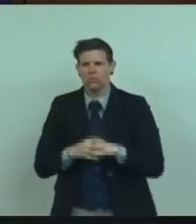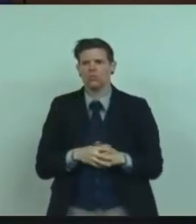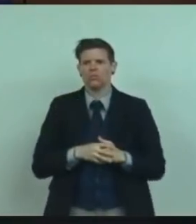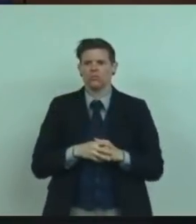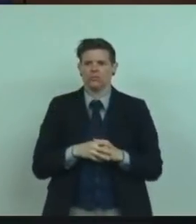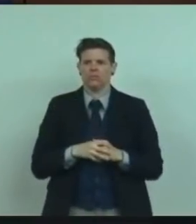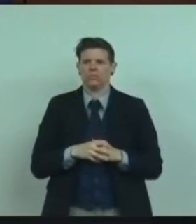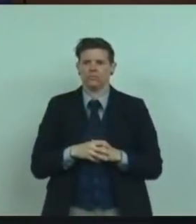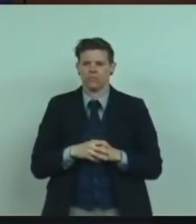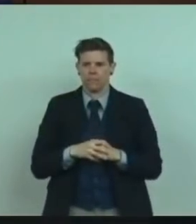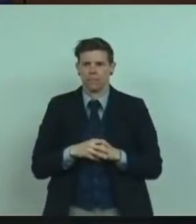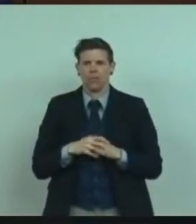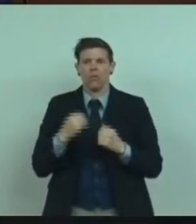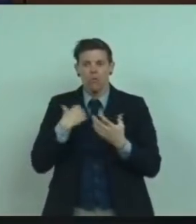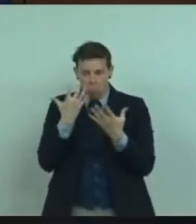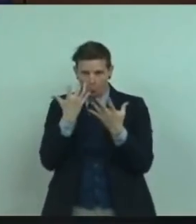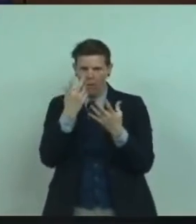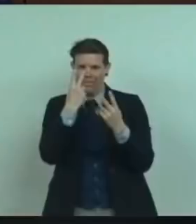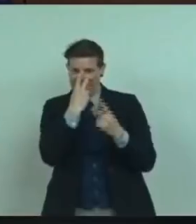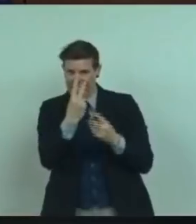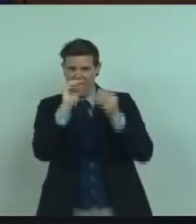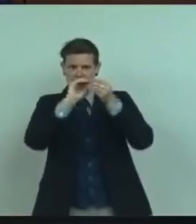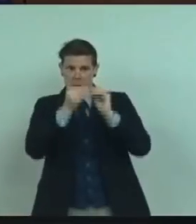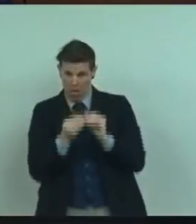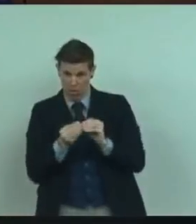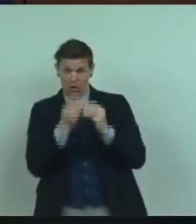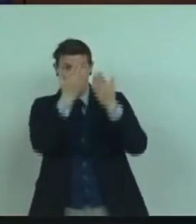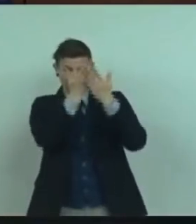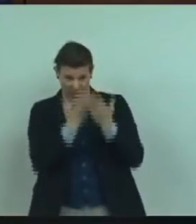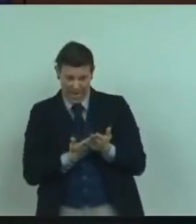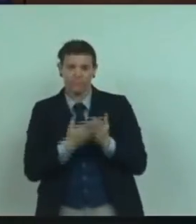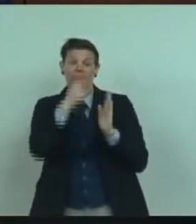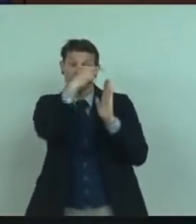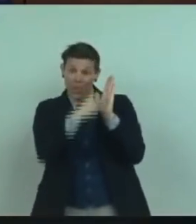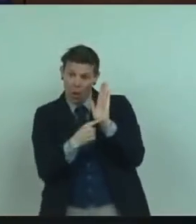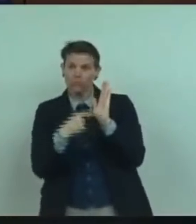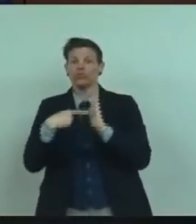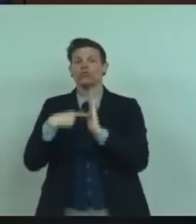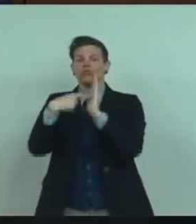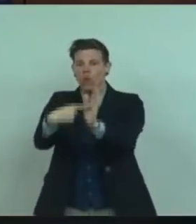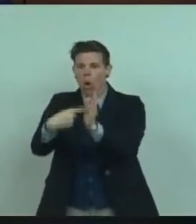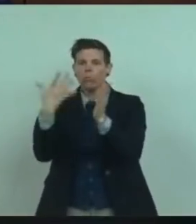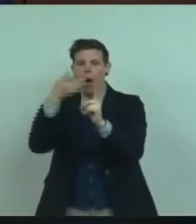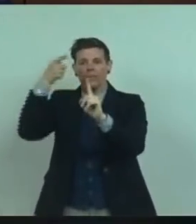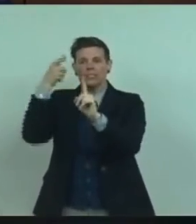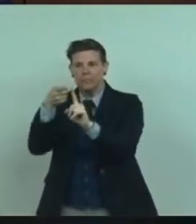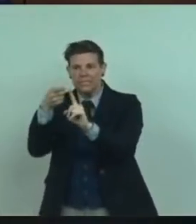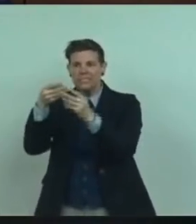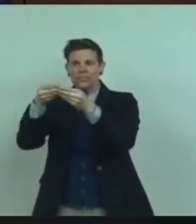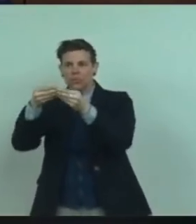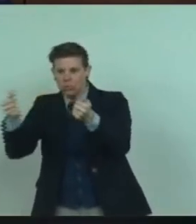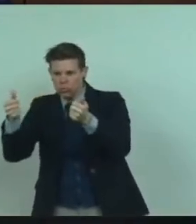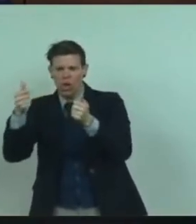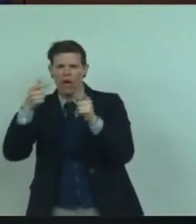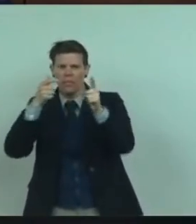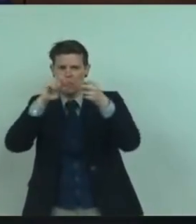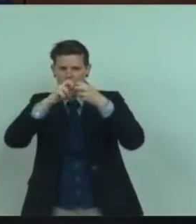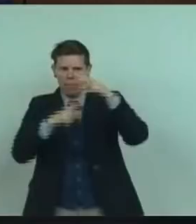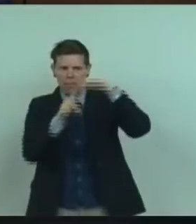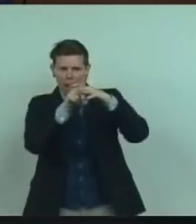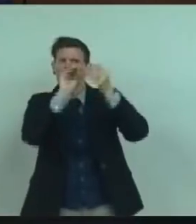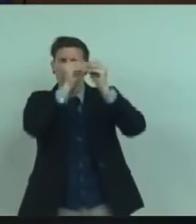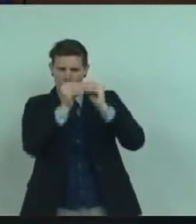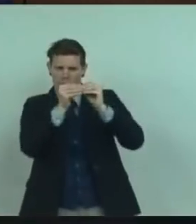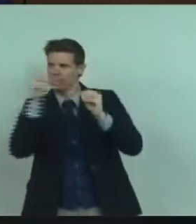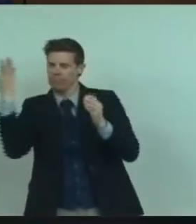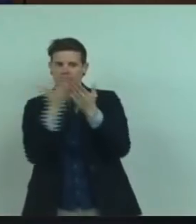very specific, localized efforts and solutions. That is how we win this battle to the highest